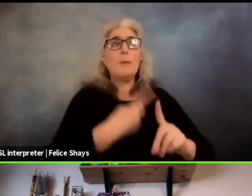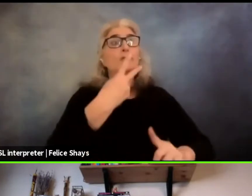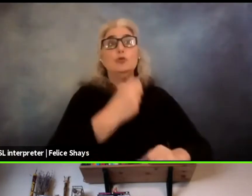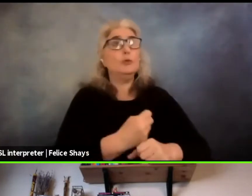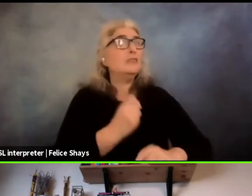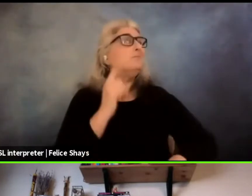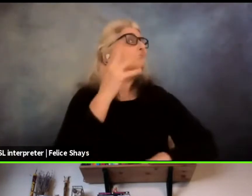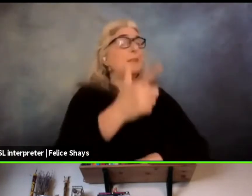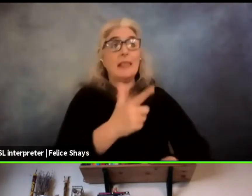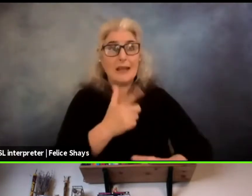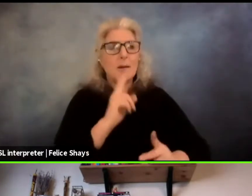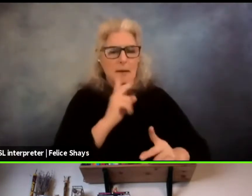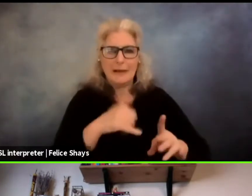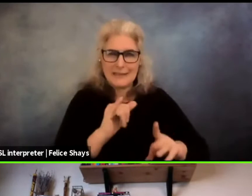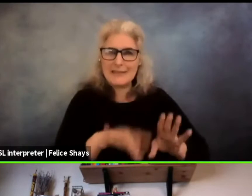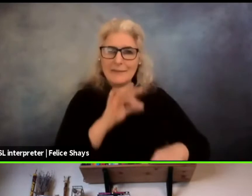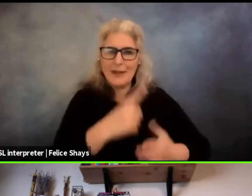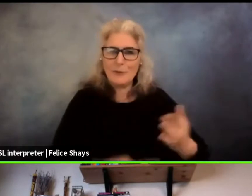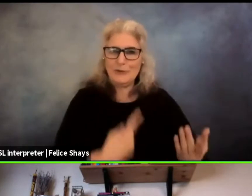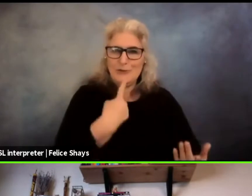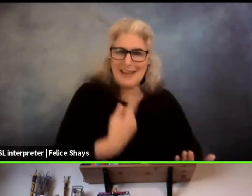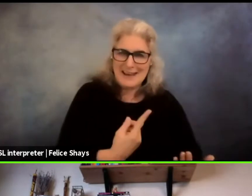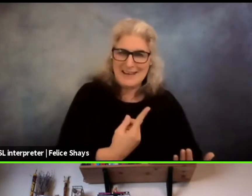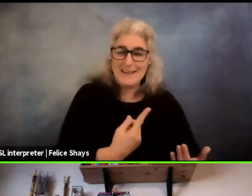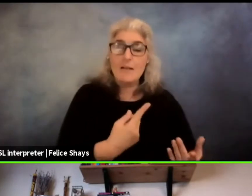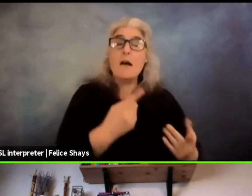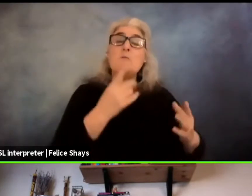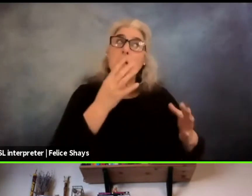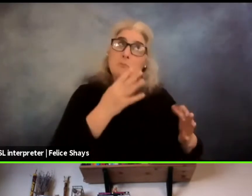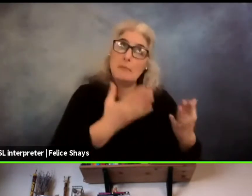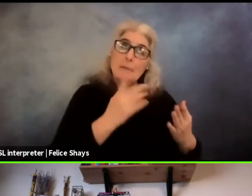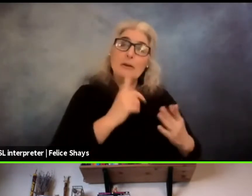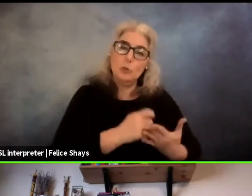we're at a point in which we cannot really delete our digital